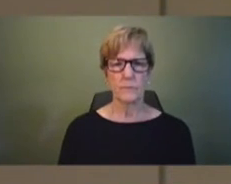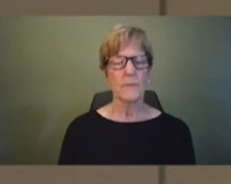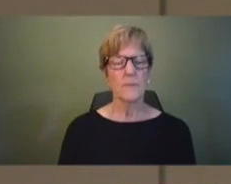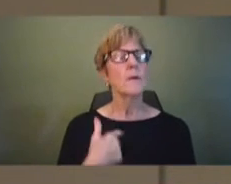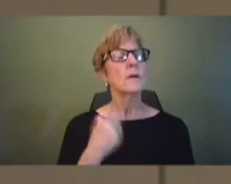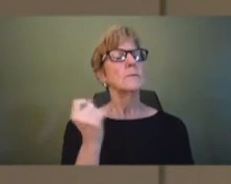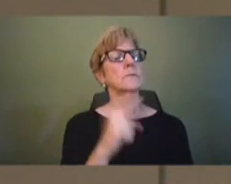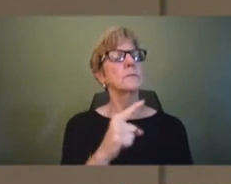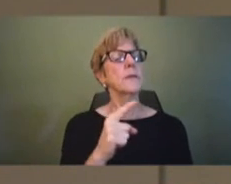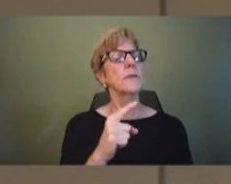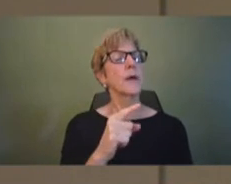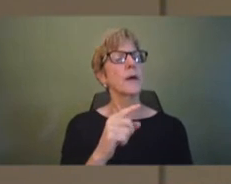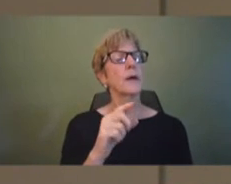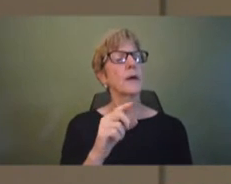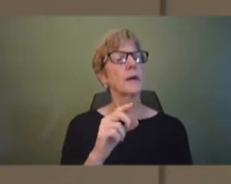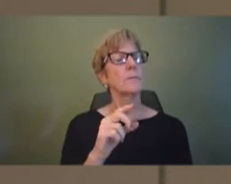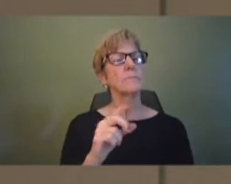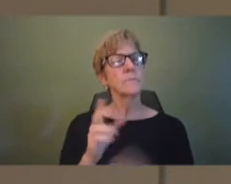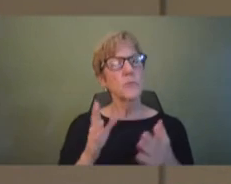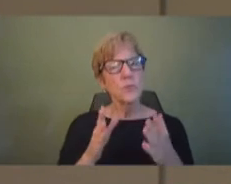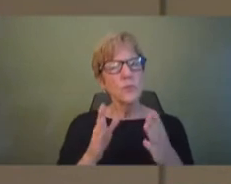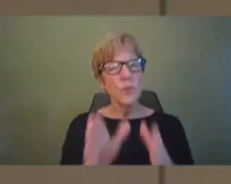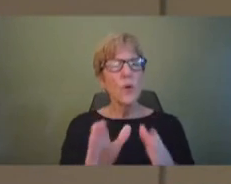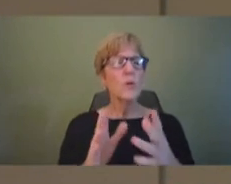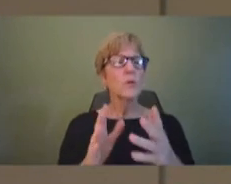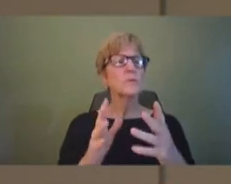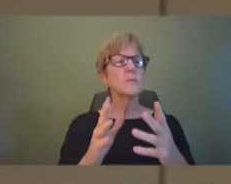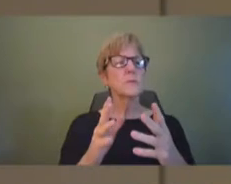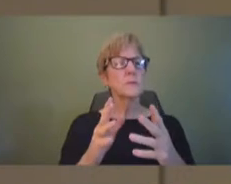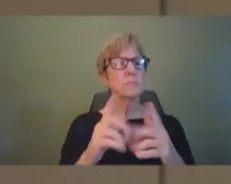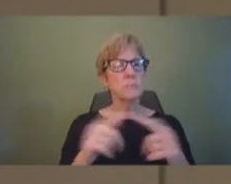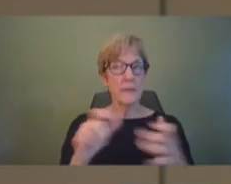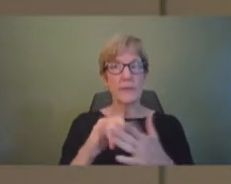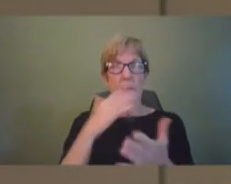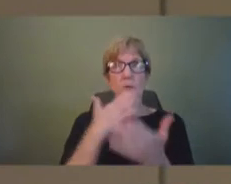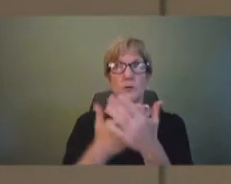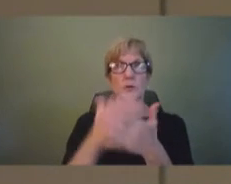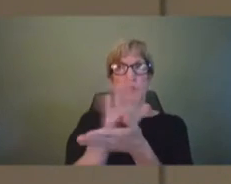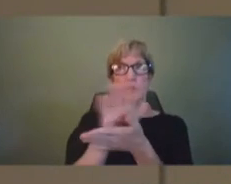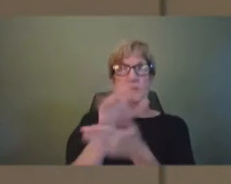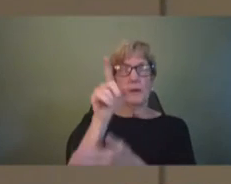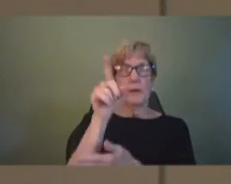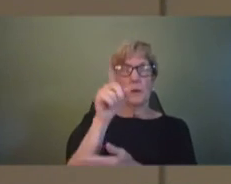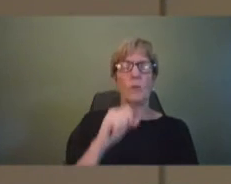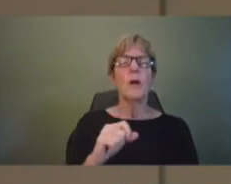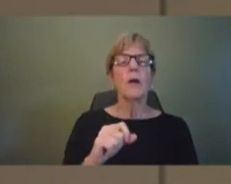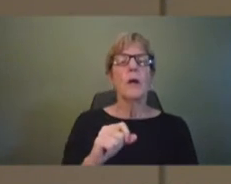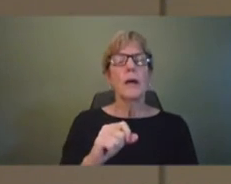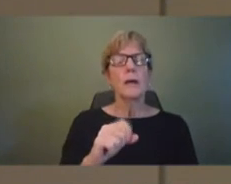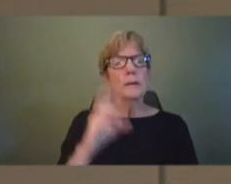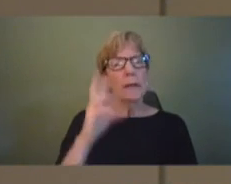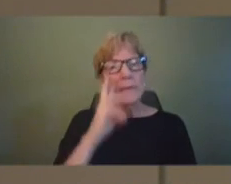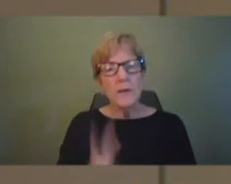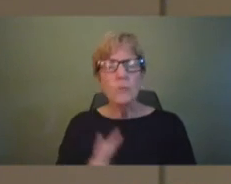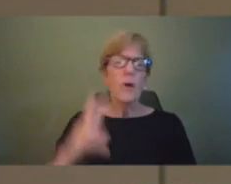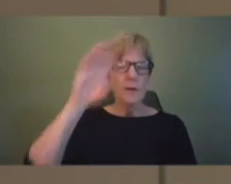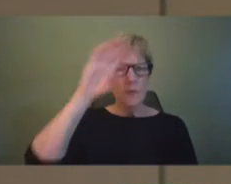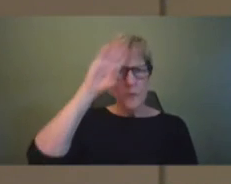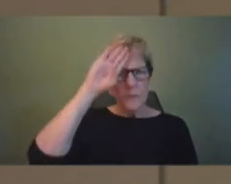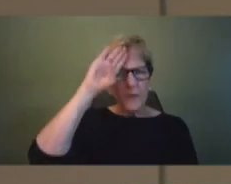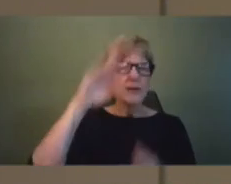infrastructure I you know there uh that was a really good video by the way uh but I'll have to watch over and over